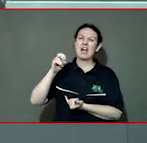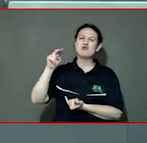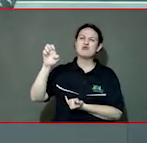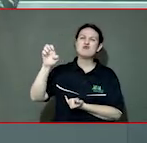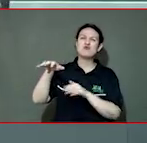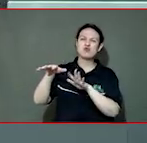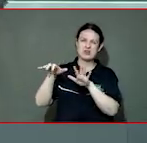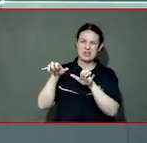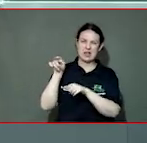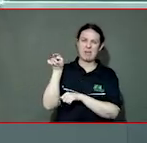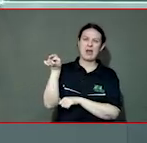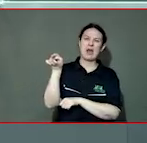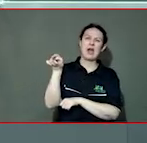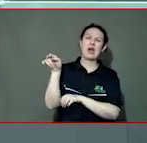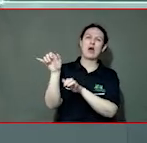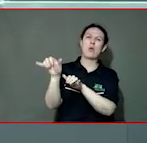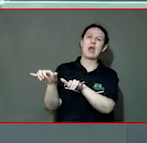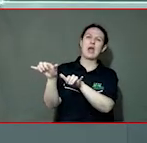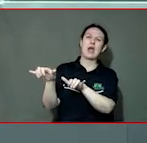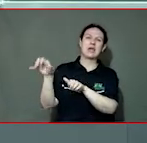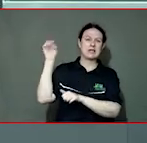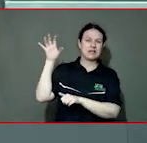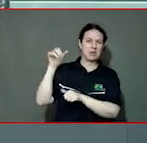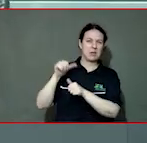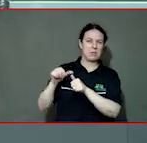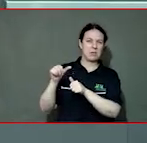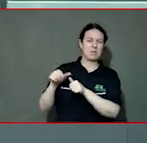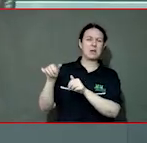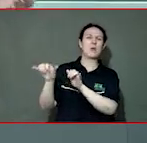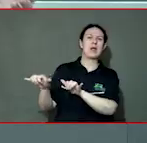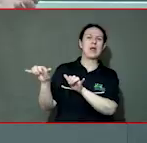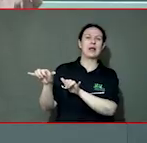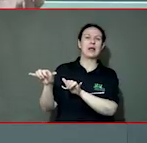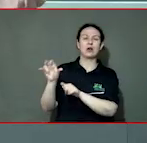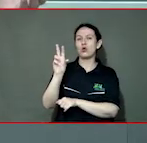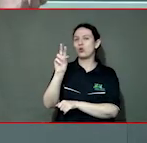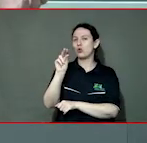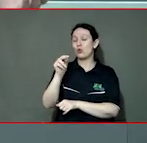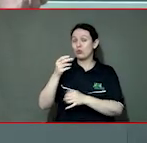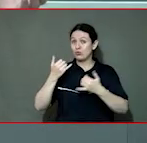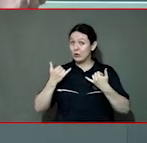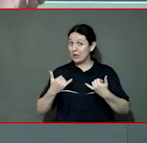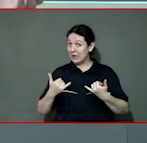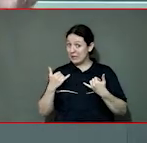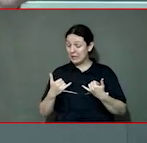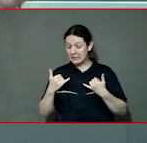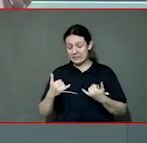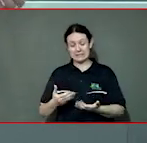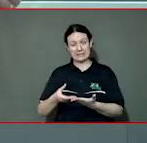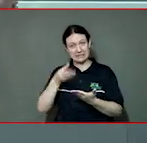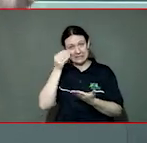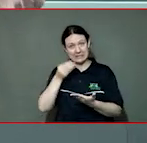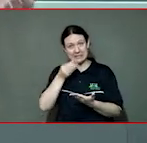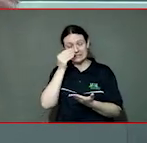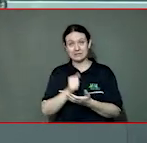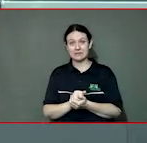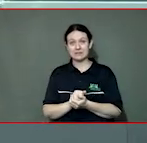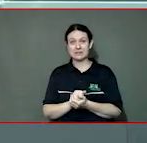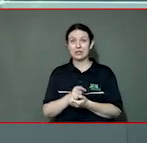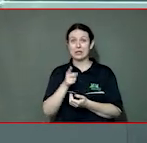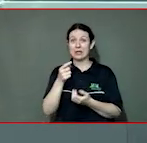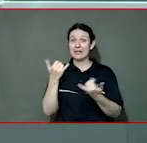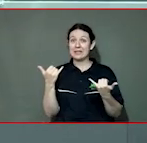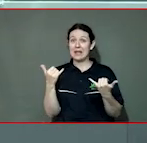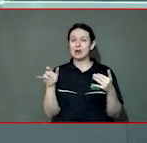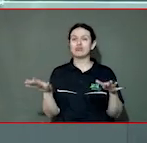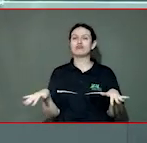better. September, I will do better. There's not enough time. If you close your eyes and you open it, we're